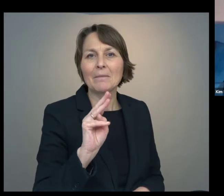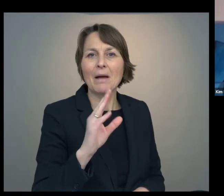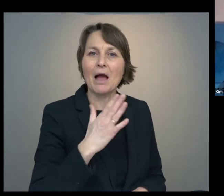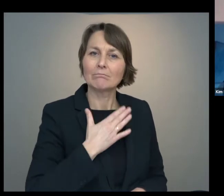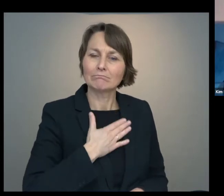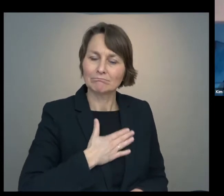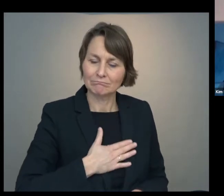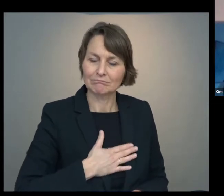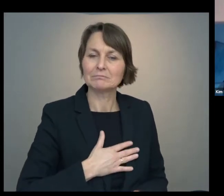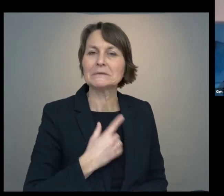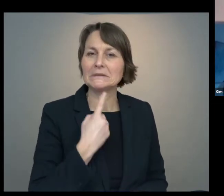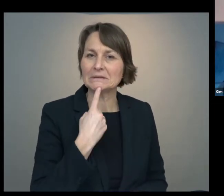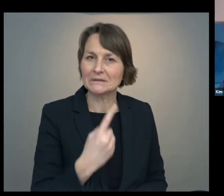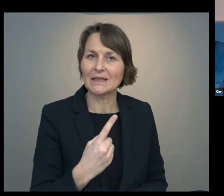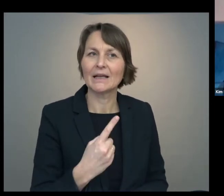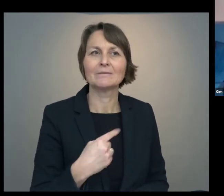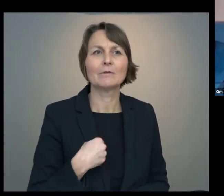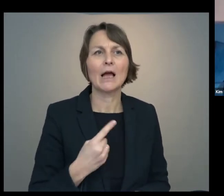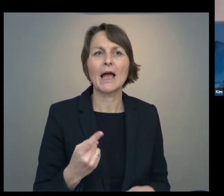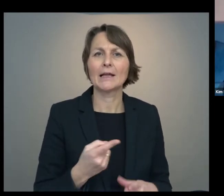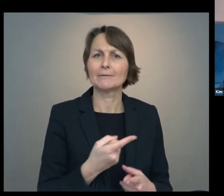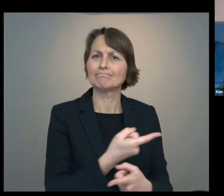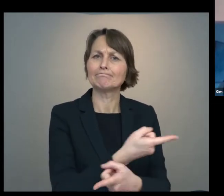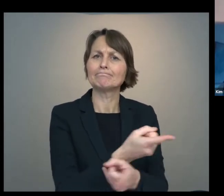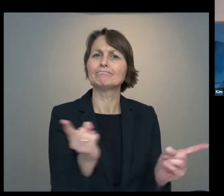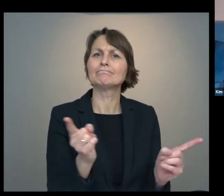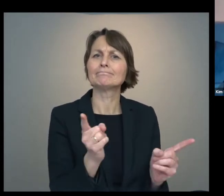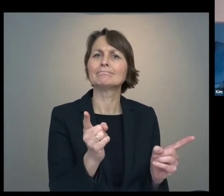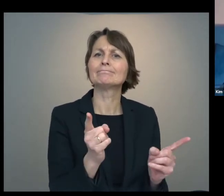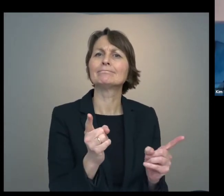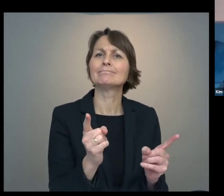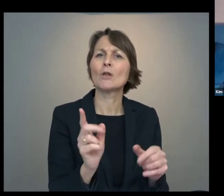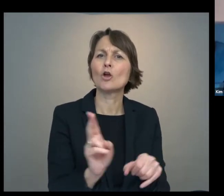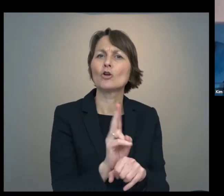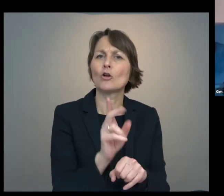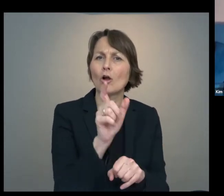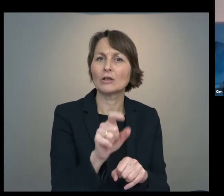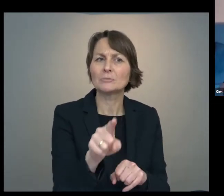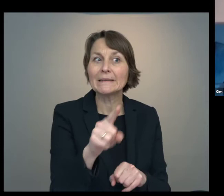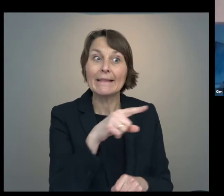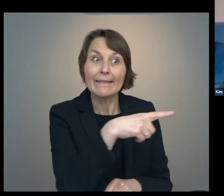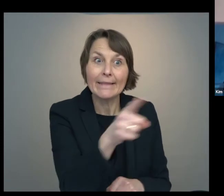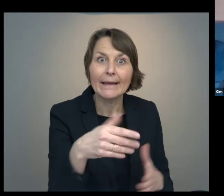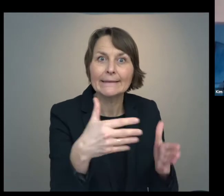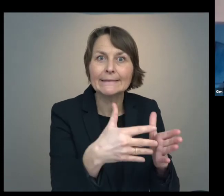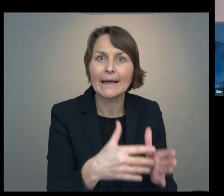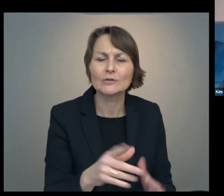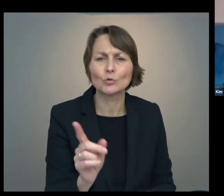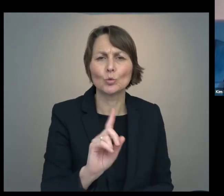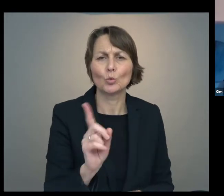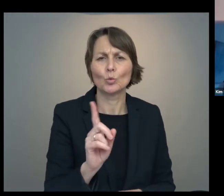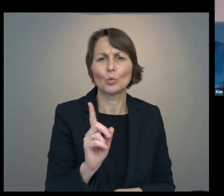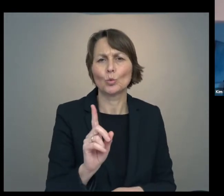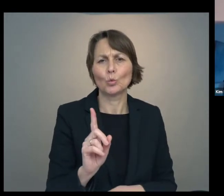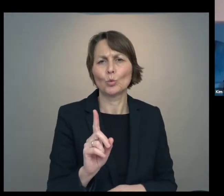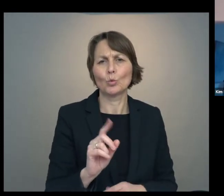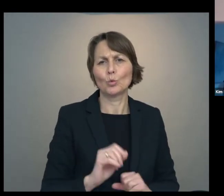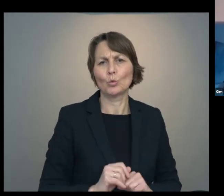it's fair to say that we would like that it's not our customers or users that are the ones